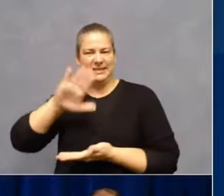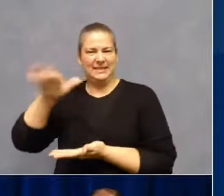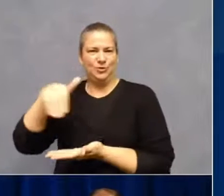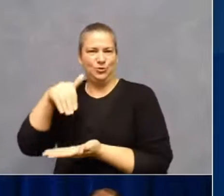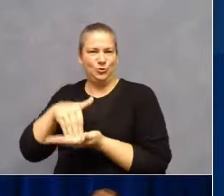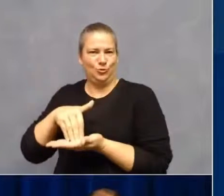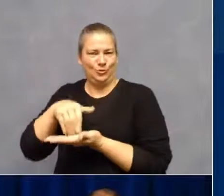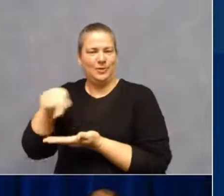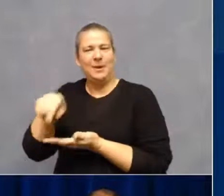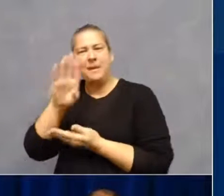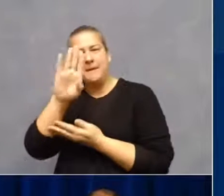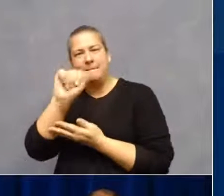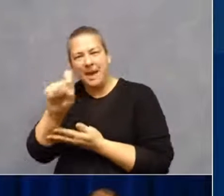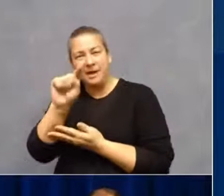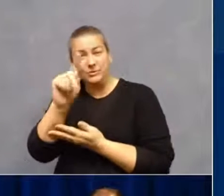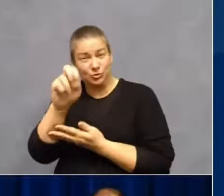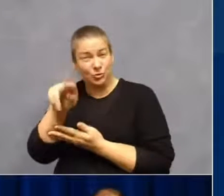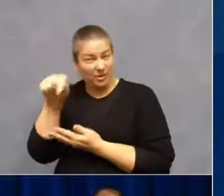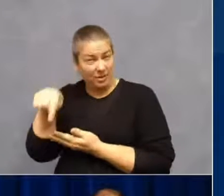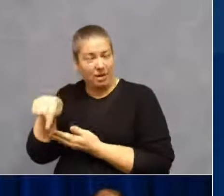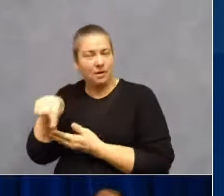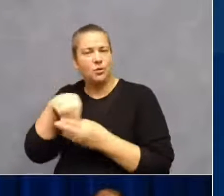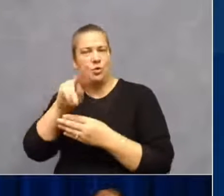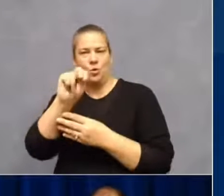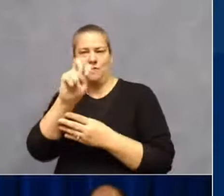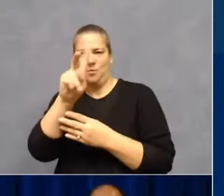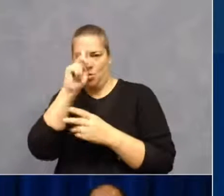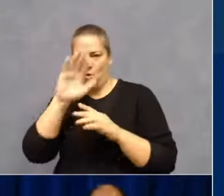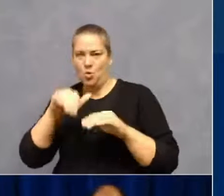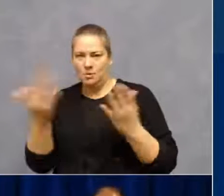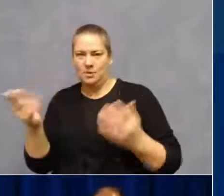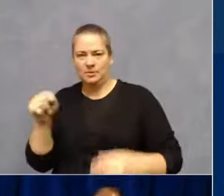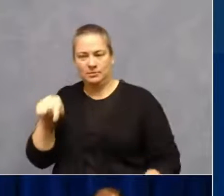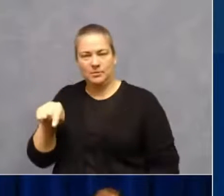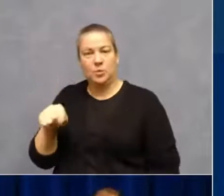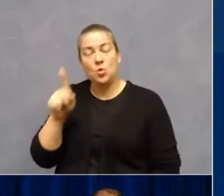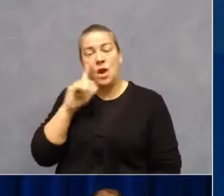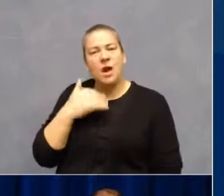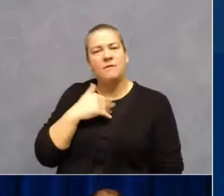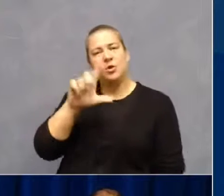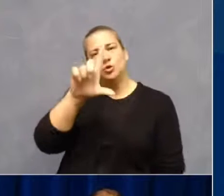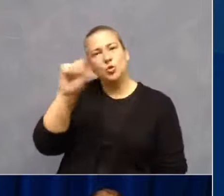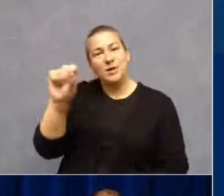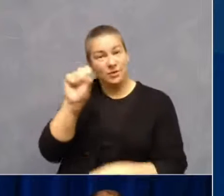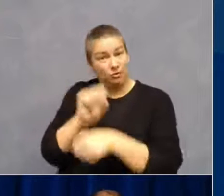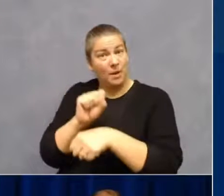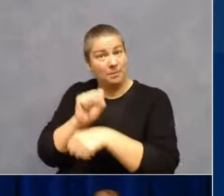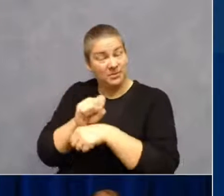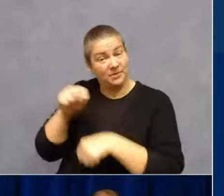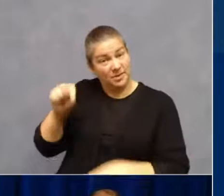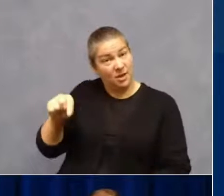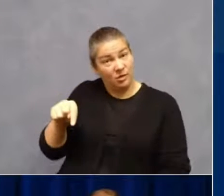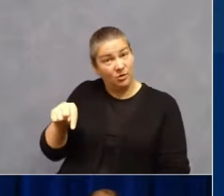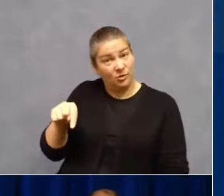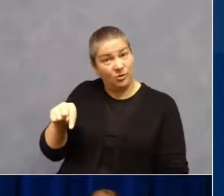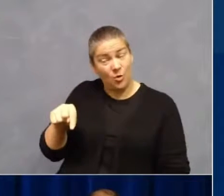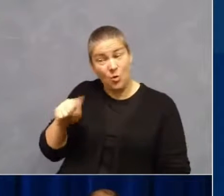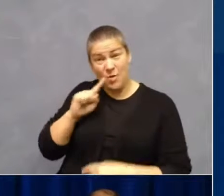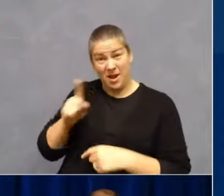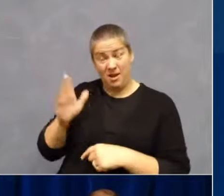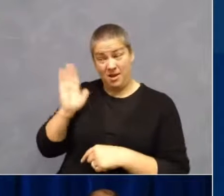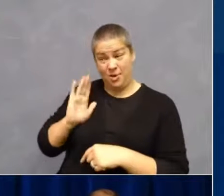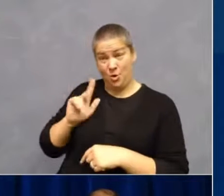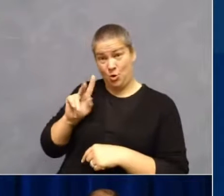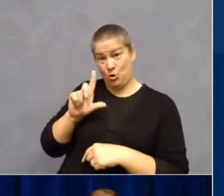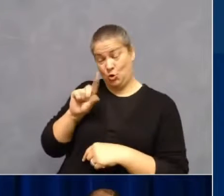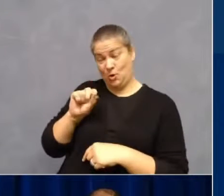Baxter in November. This reopening will bring back 20 jobs that left the county in